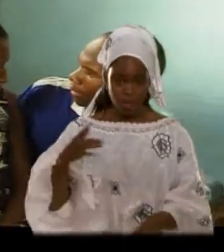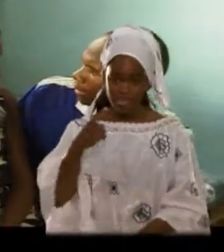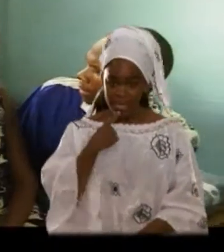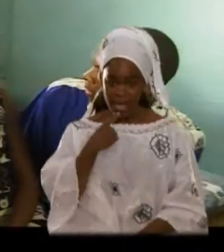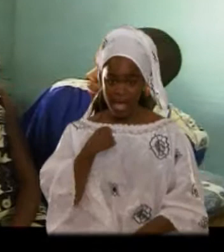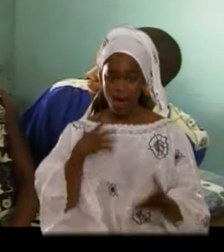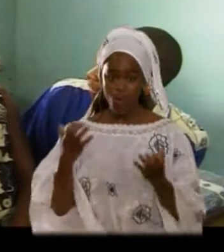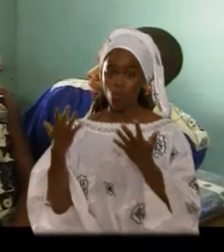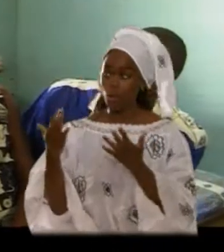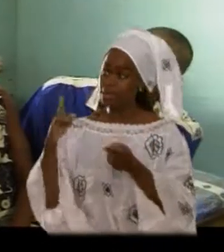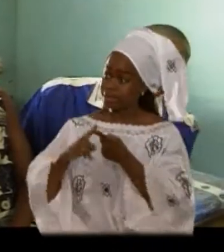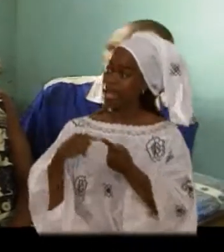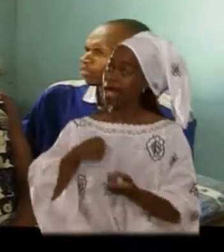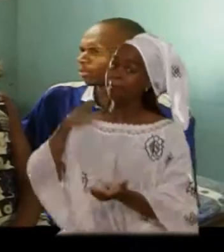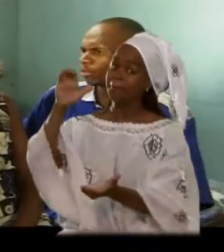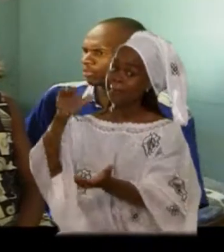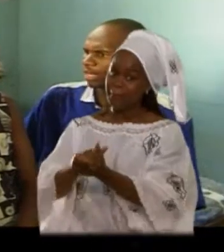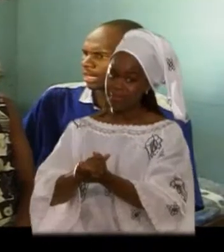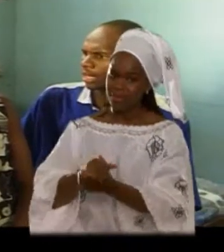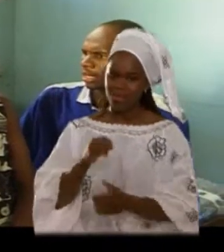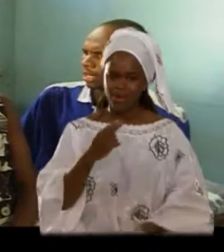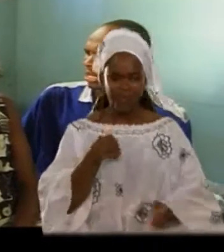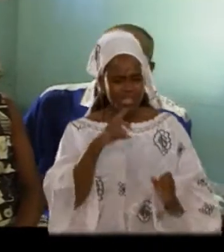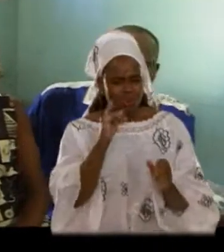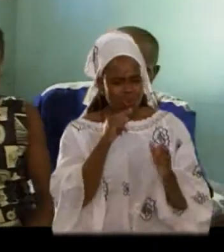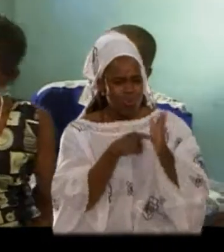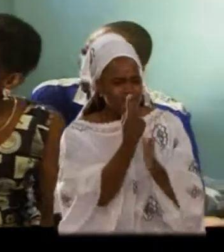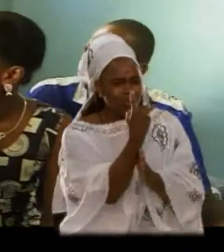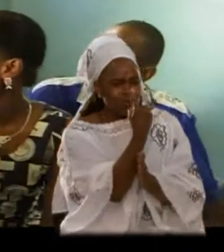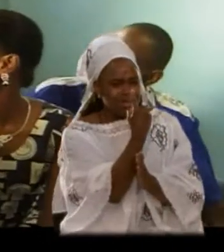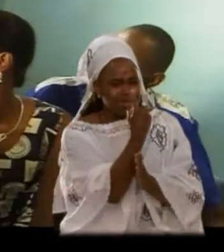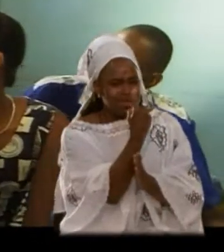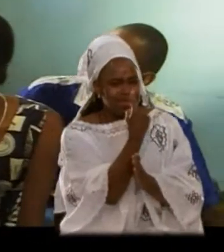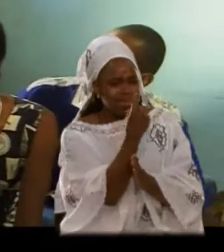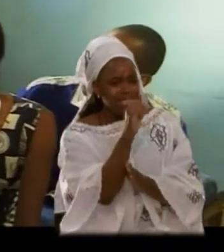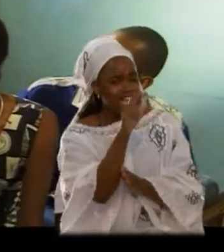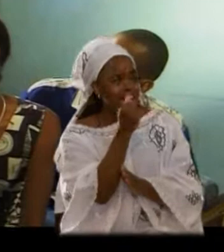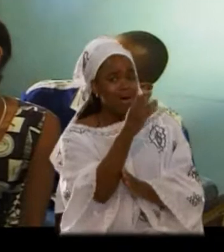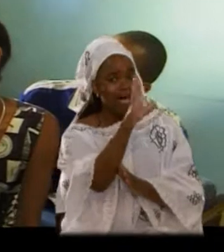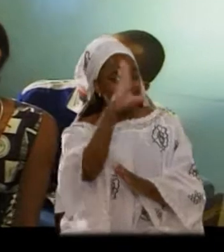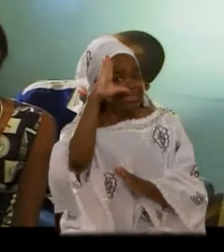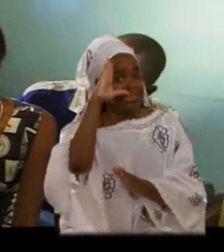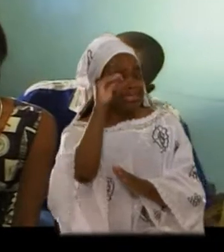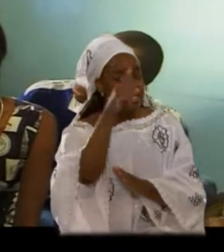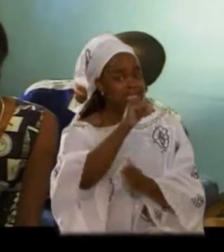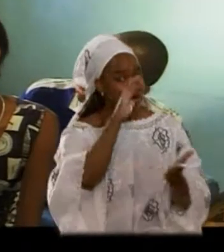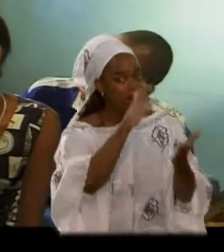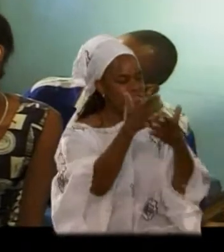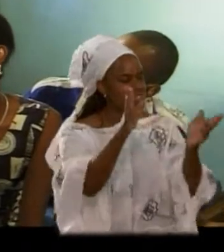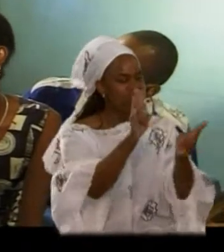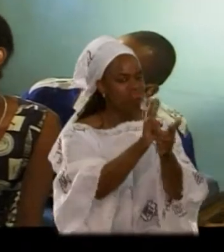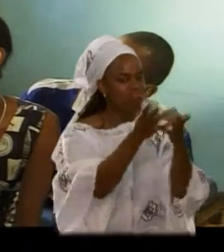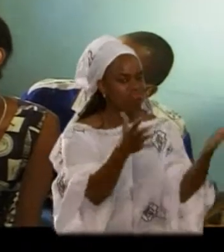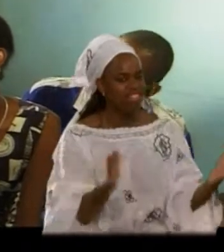want to wait until I am married. Oh, we can do it once. Hey, Sarah and her guy, they're not married. They've done it. Fatou and Bobby